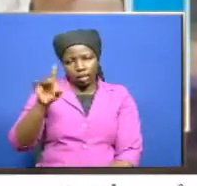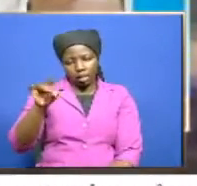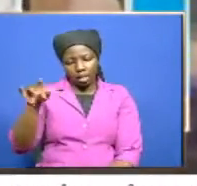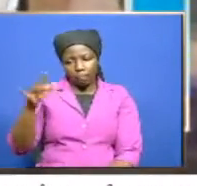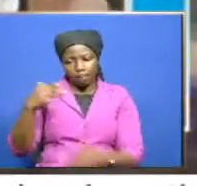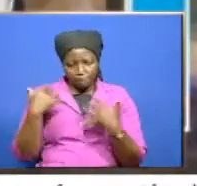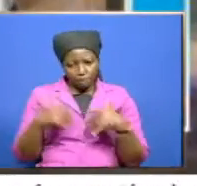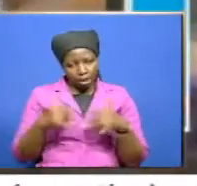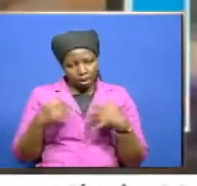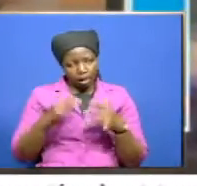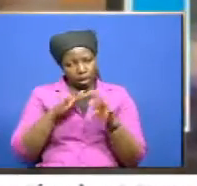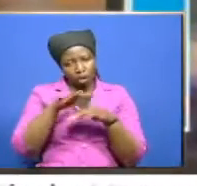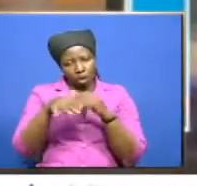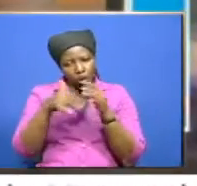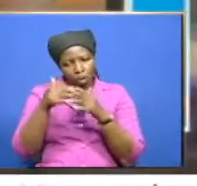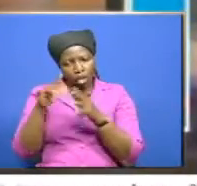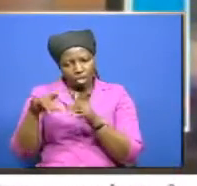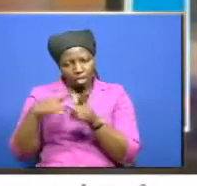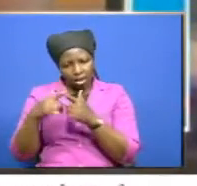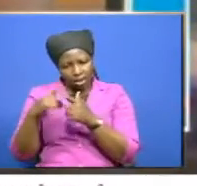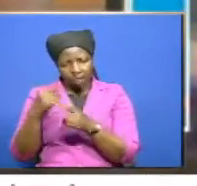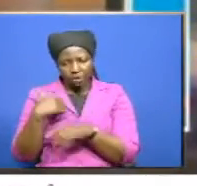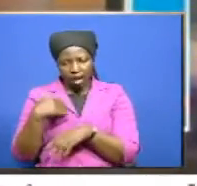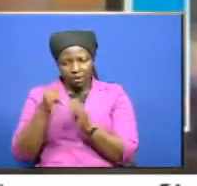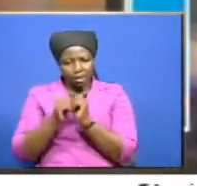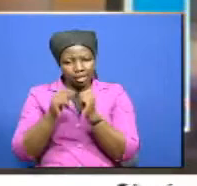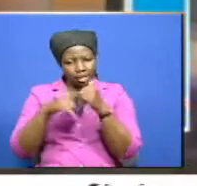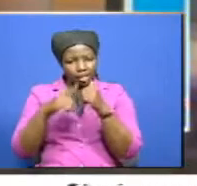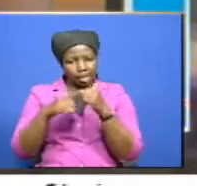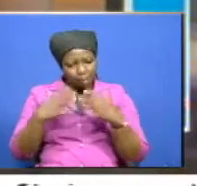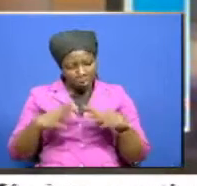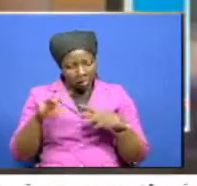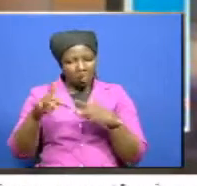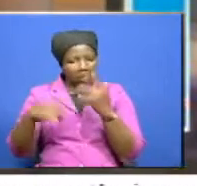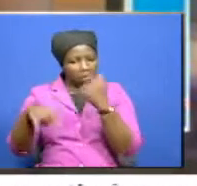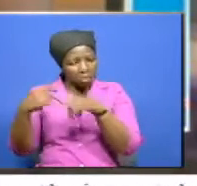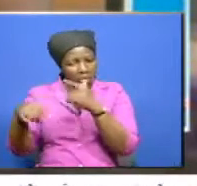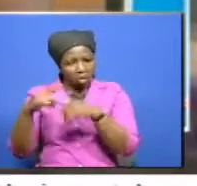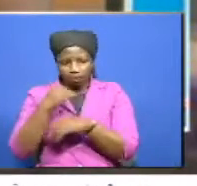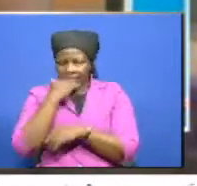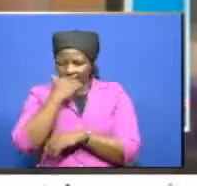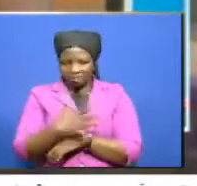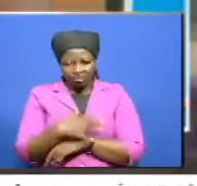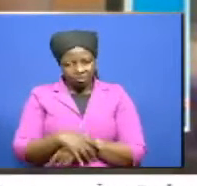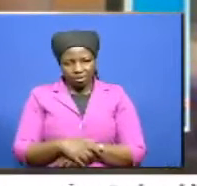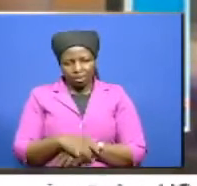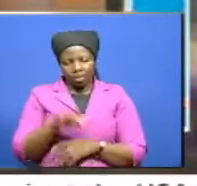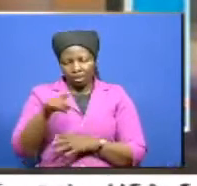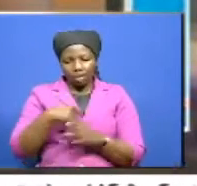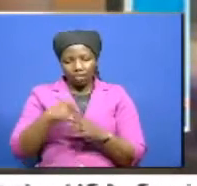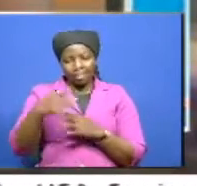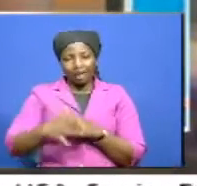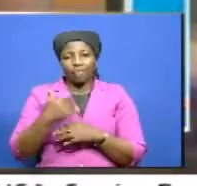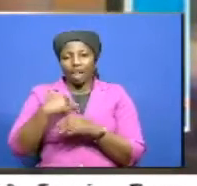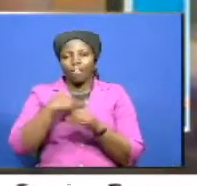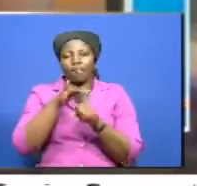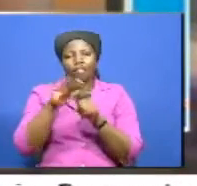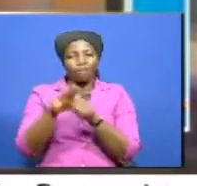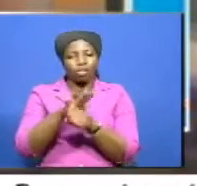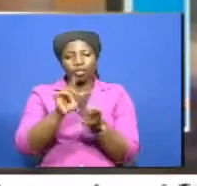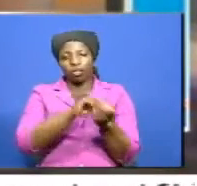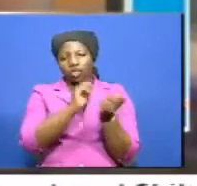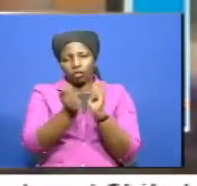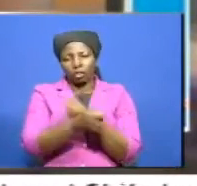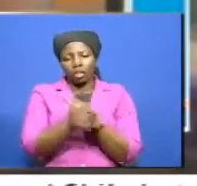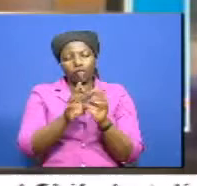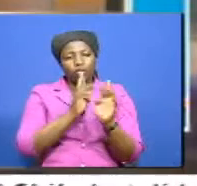all their matches, and there were six teams involved. They did not win a single game. But this weekend, there was a whole change of results. 17-5